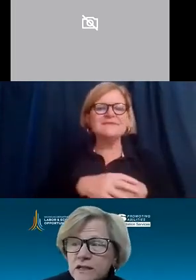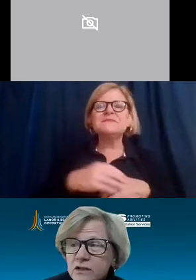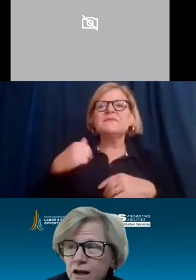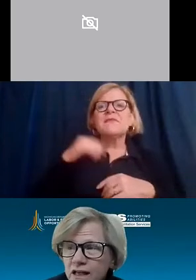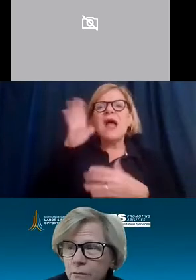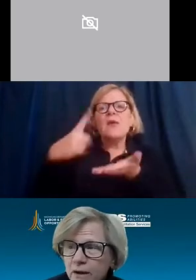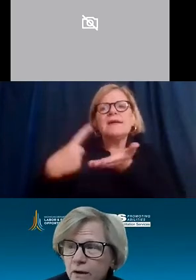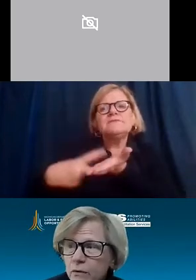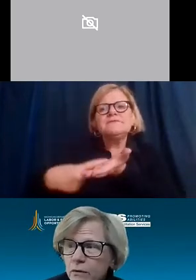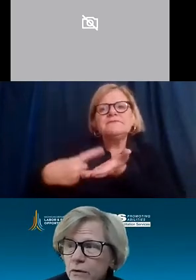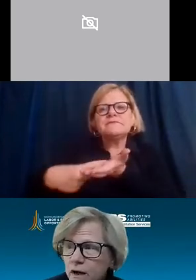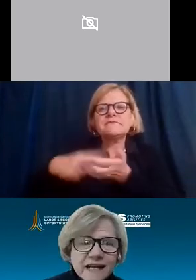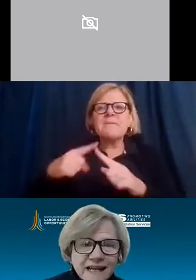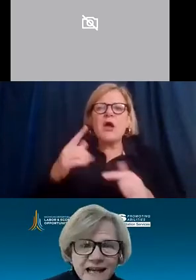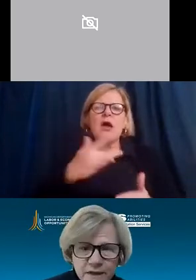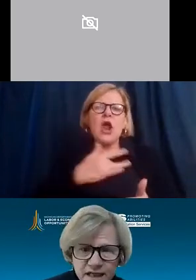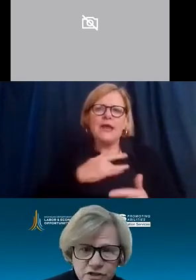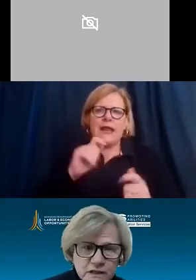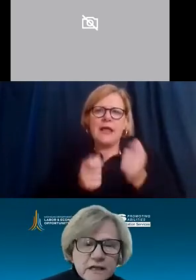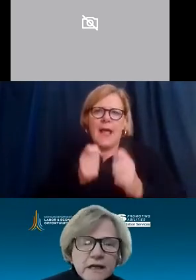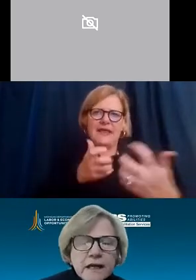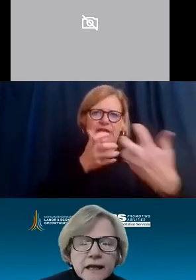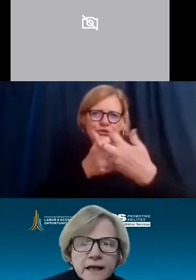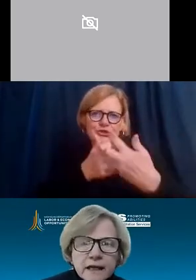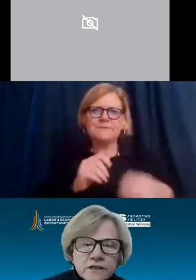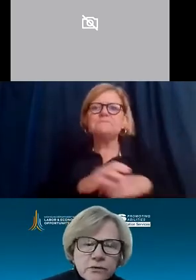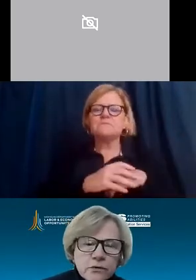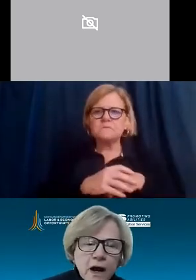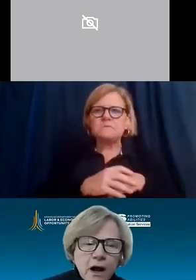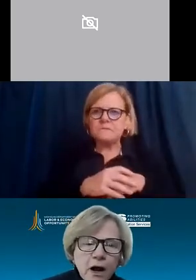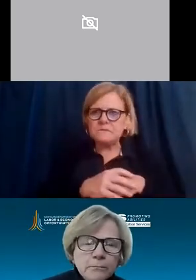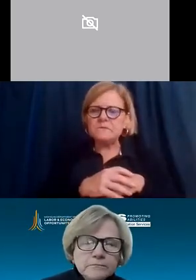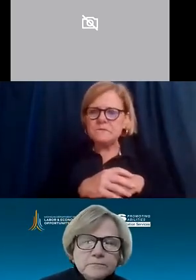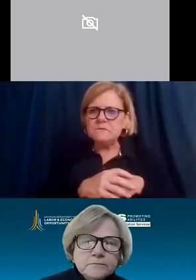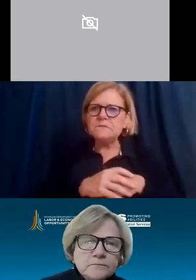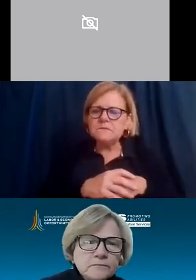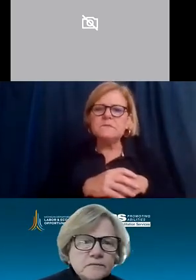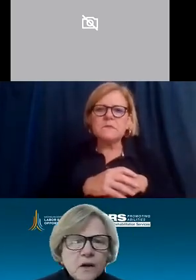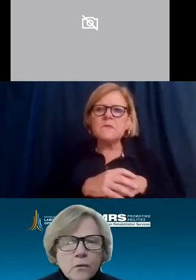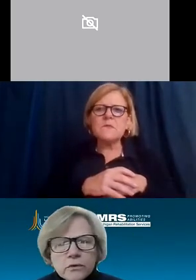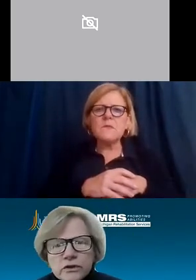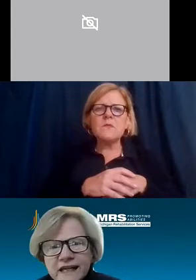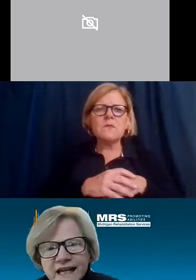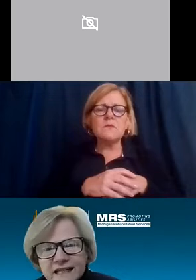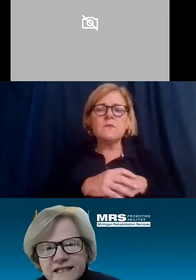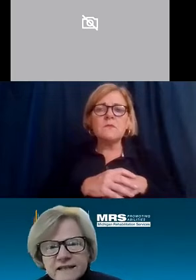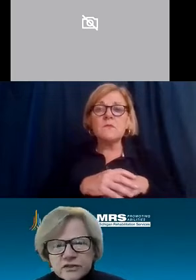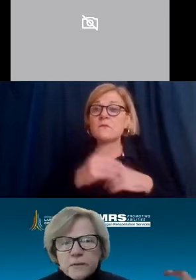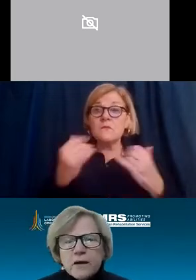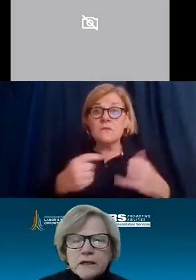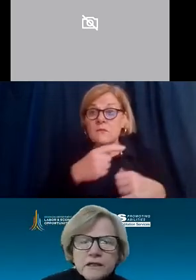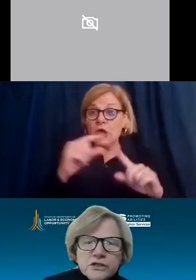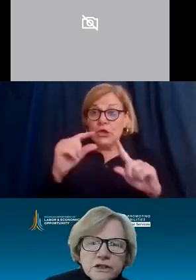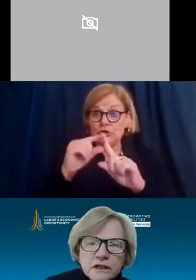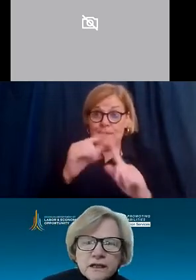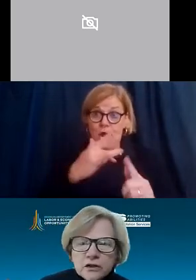to be talking about cardiac accommodations. And so what we're looking at is that the term